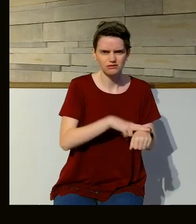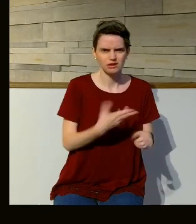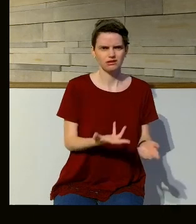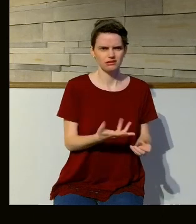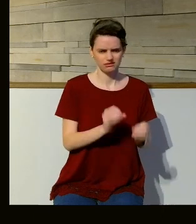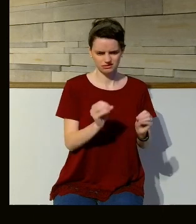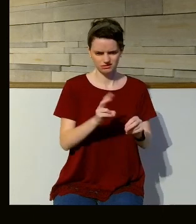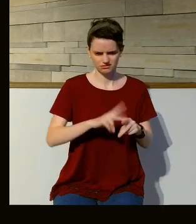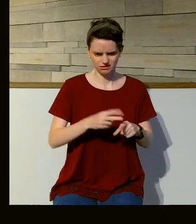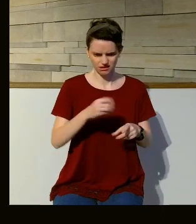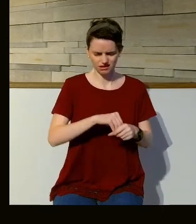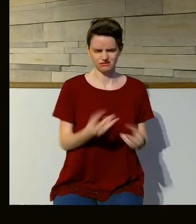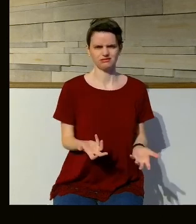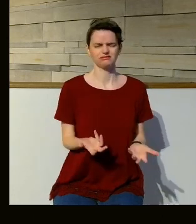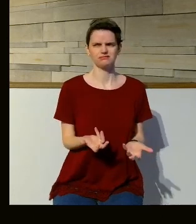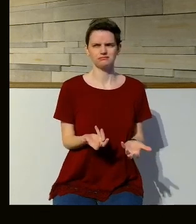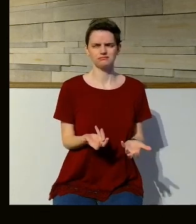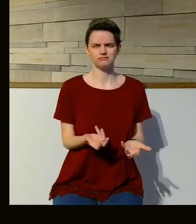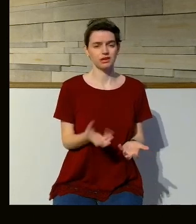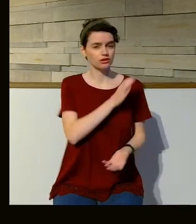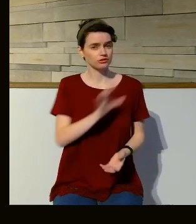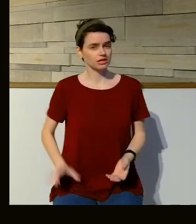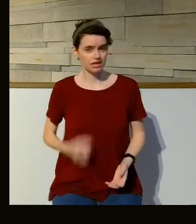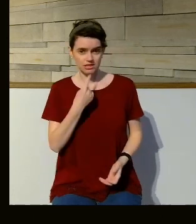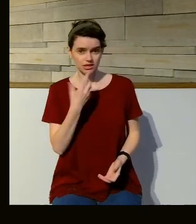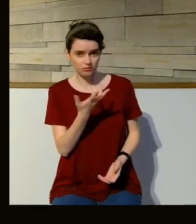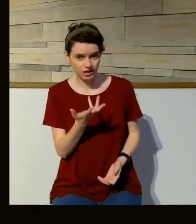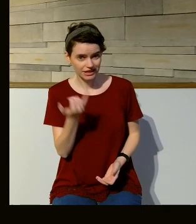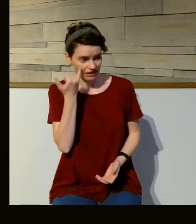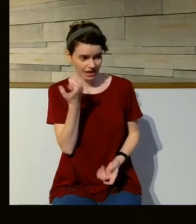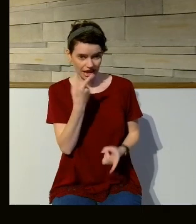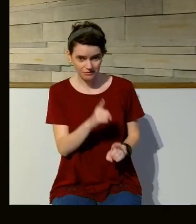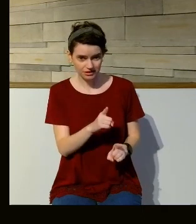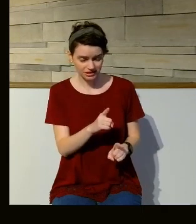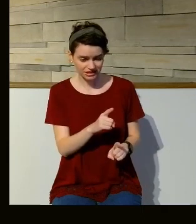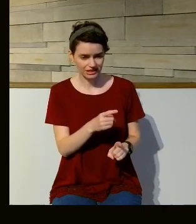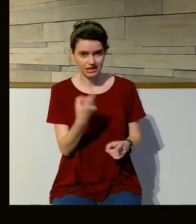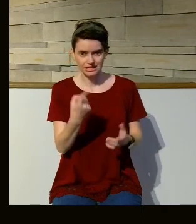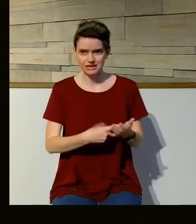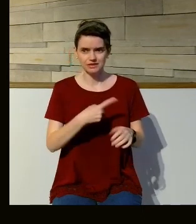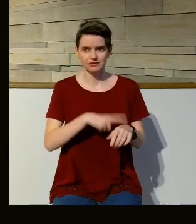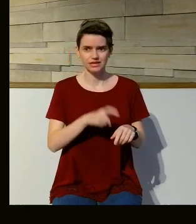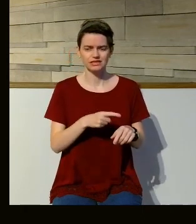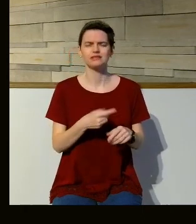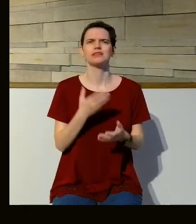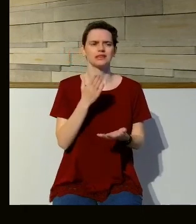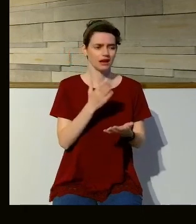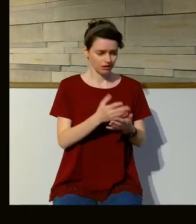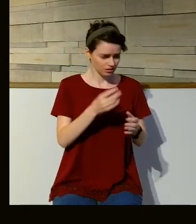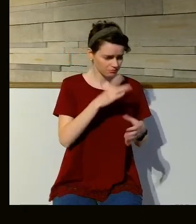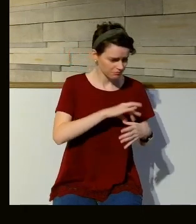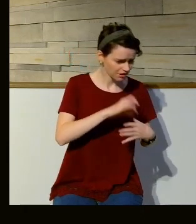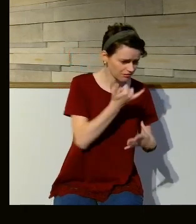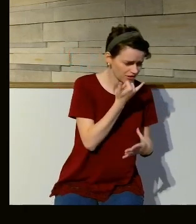if there were no salt to begin with. And what Christ is saying is that if this happens, then at some point you have to stop asking what's wrong with the